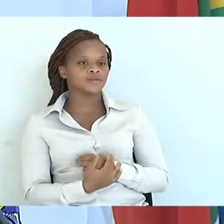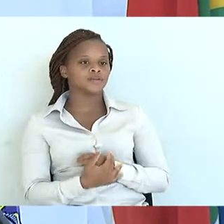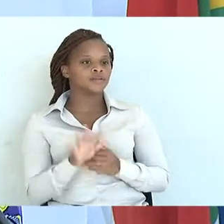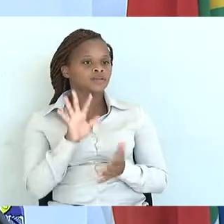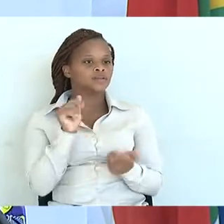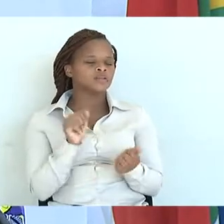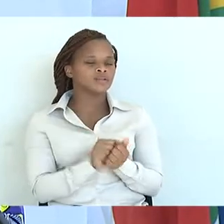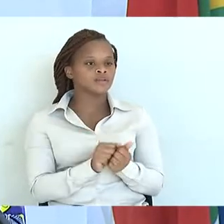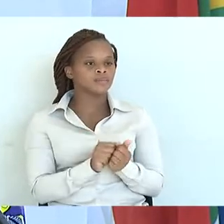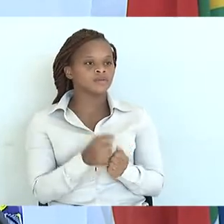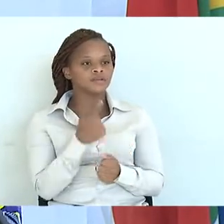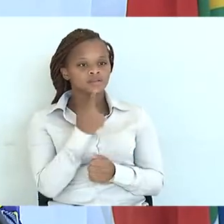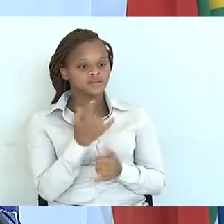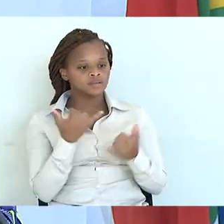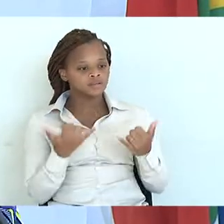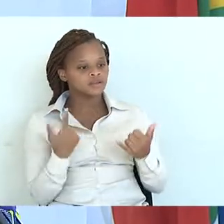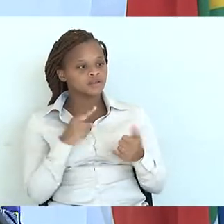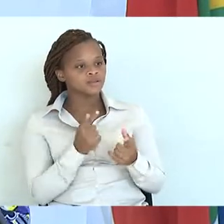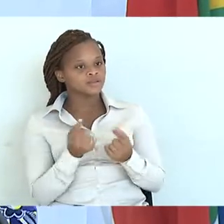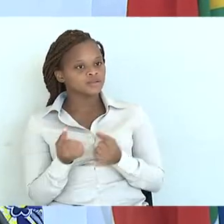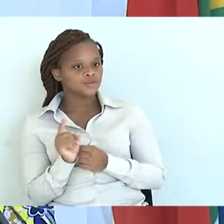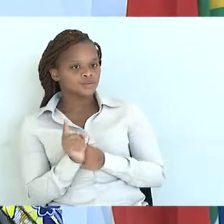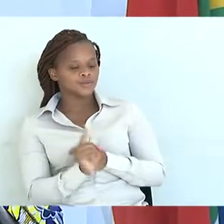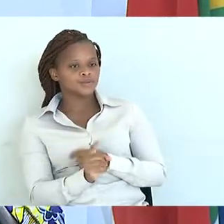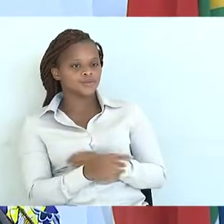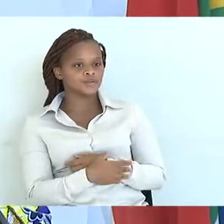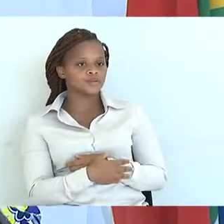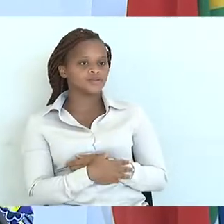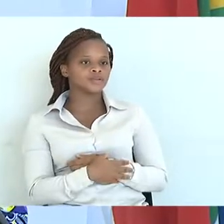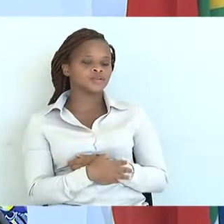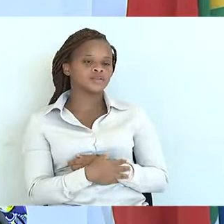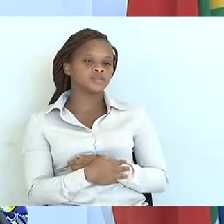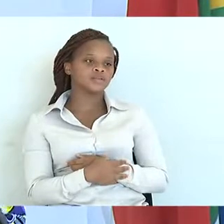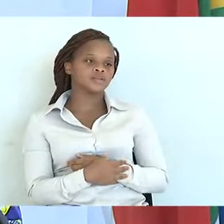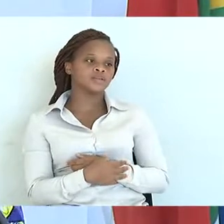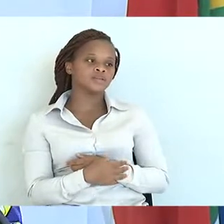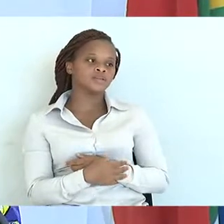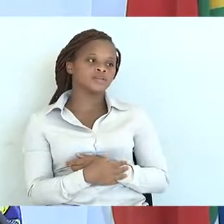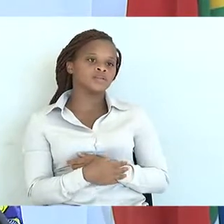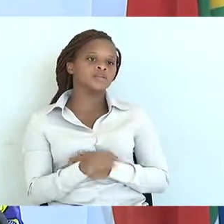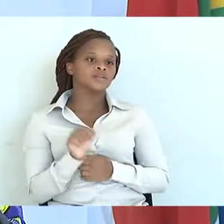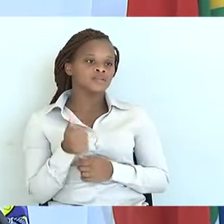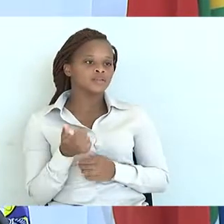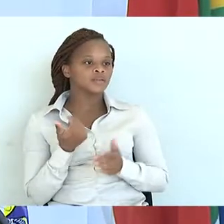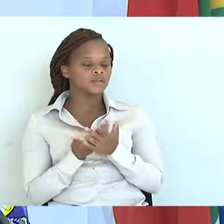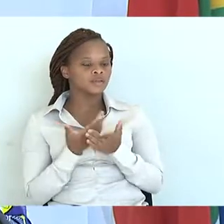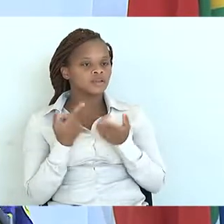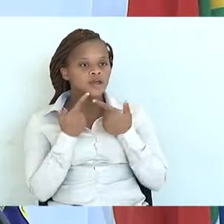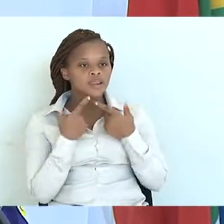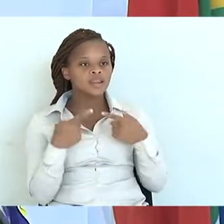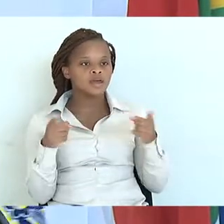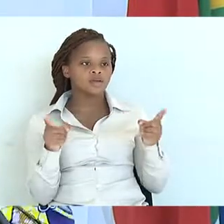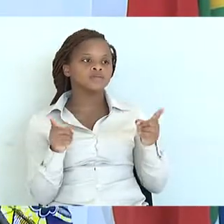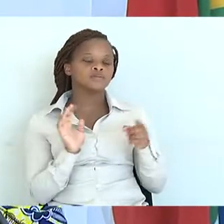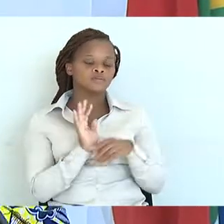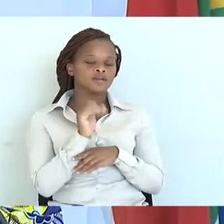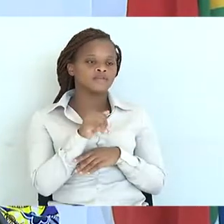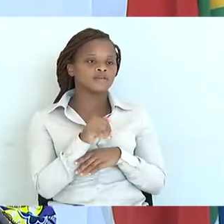Summary ukuthi masuka la siya kuphi, and then we will do the announcements after